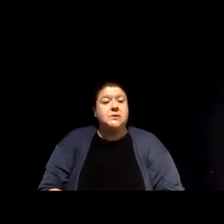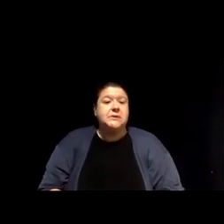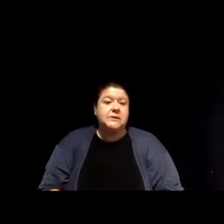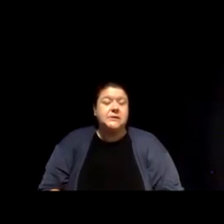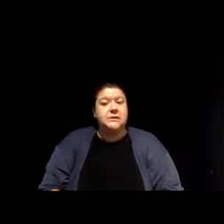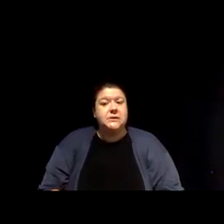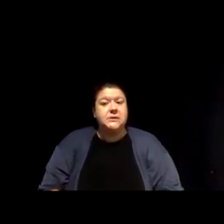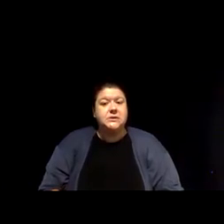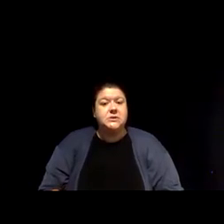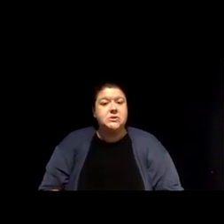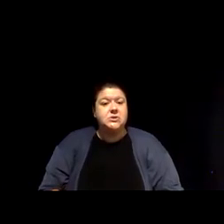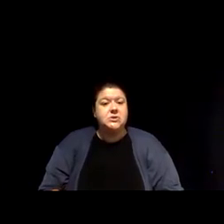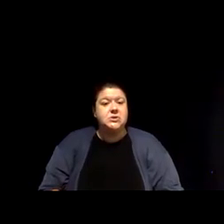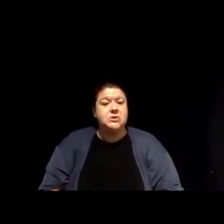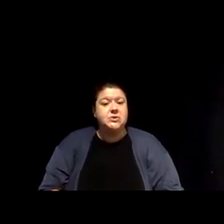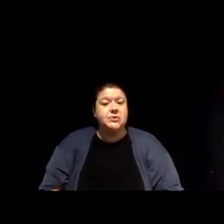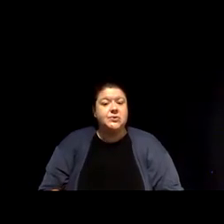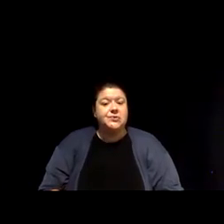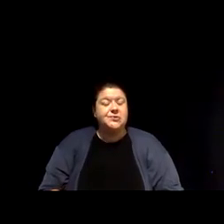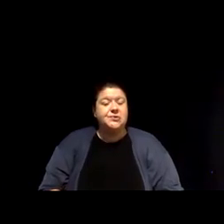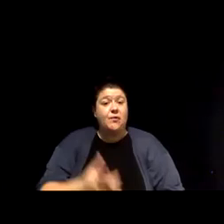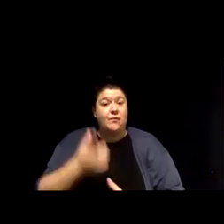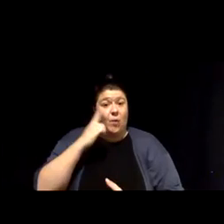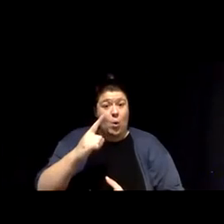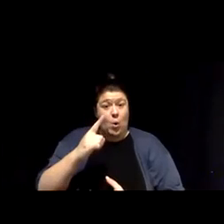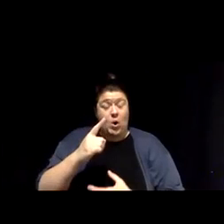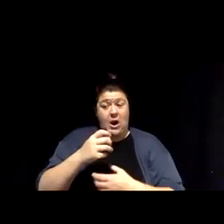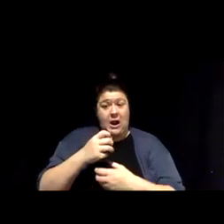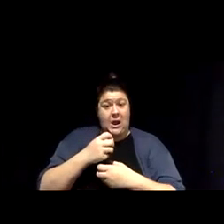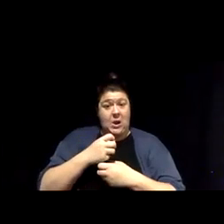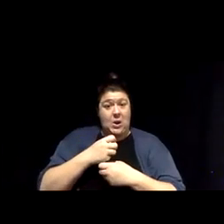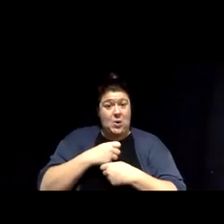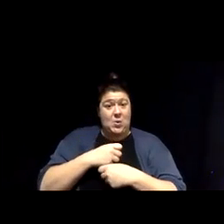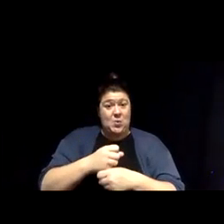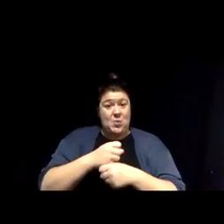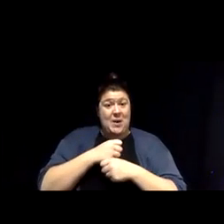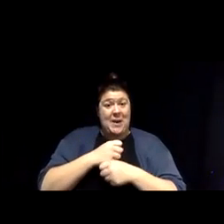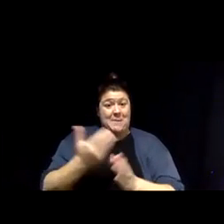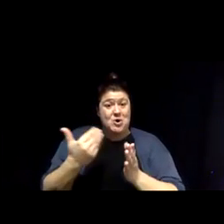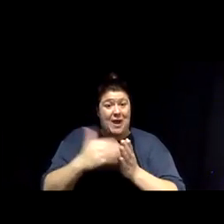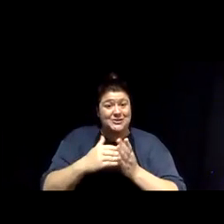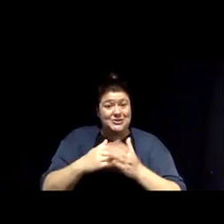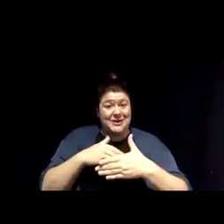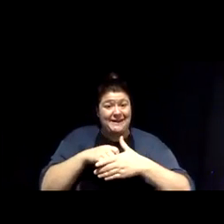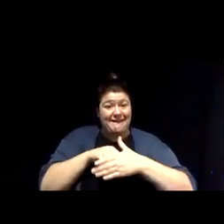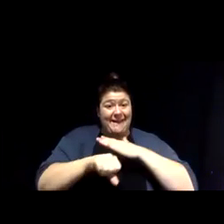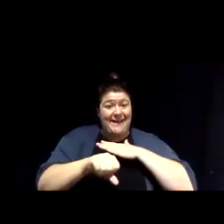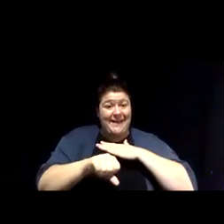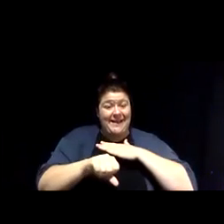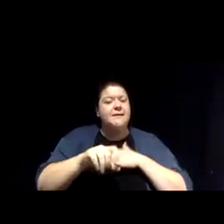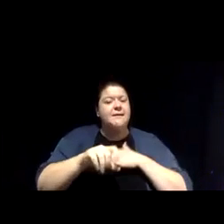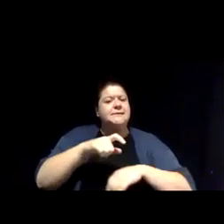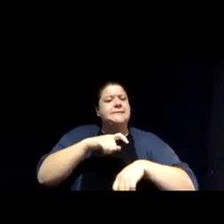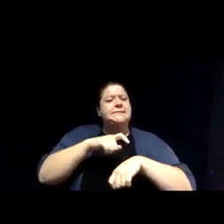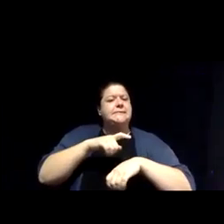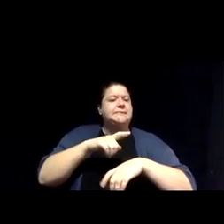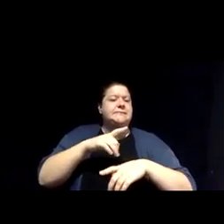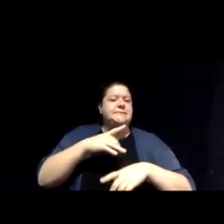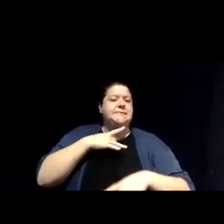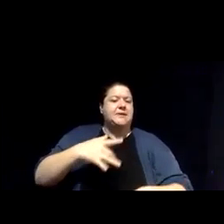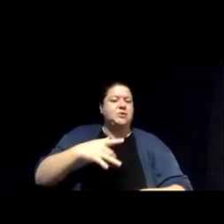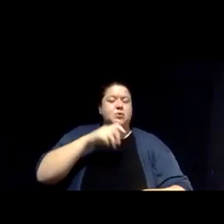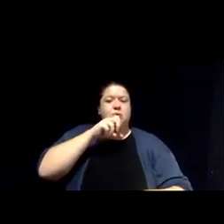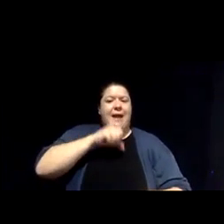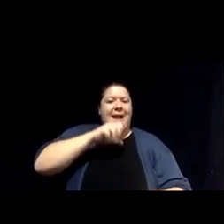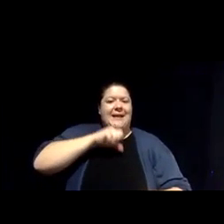this urge for reproduction. Okay, and that happens to all of us at the age of when we start going through adolescence.